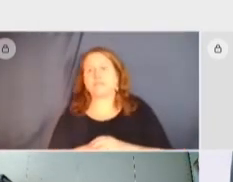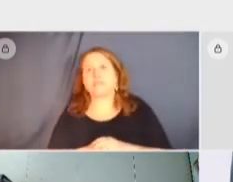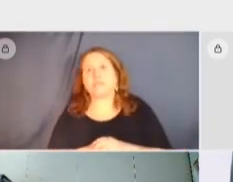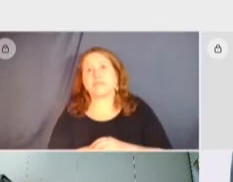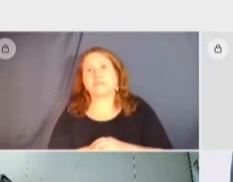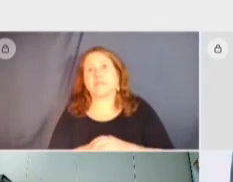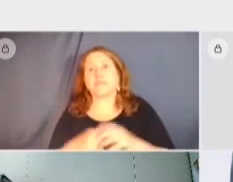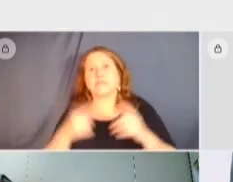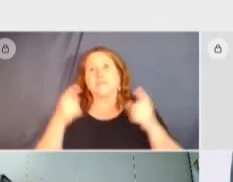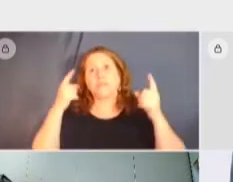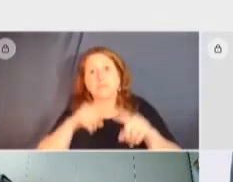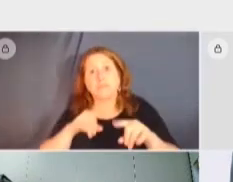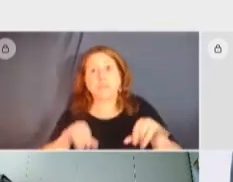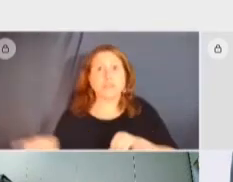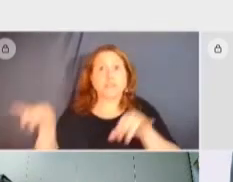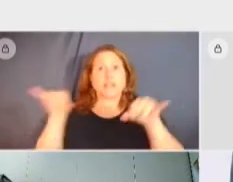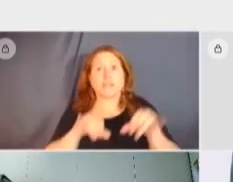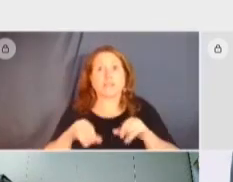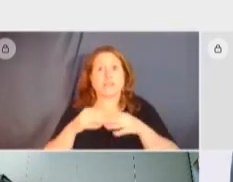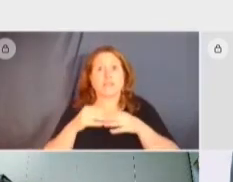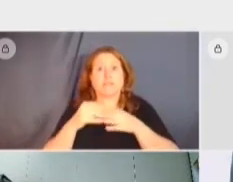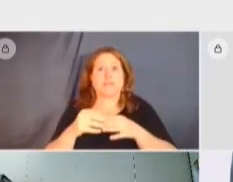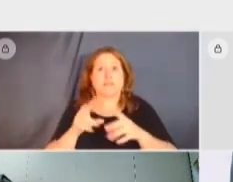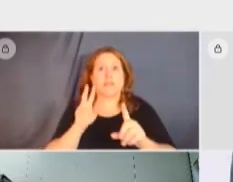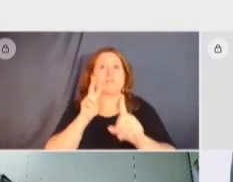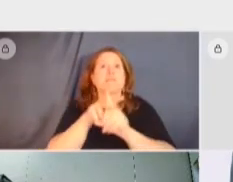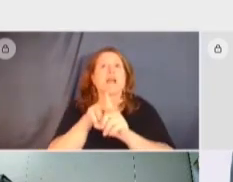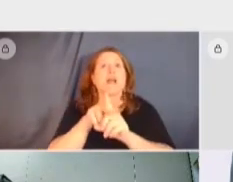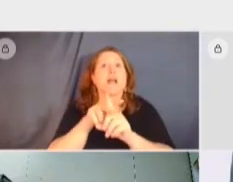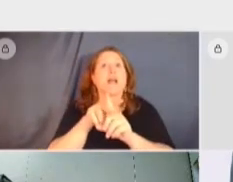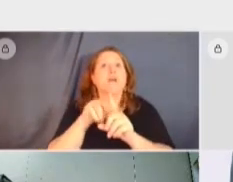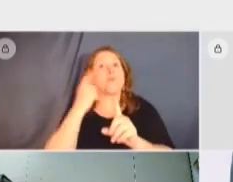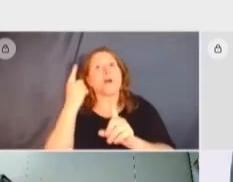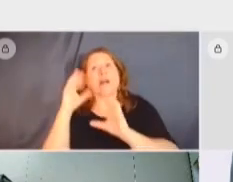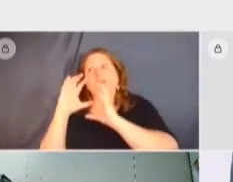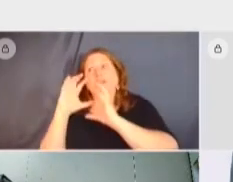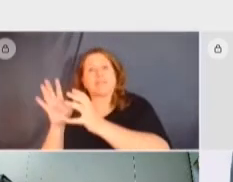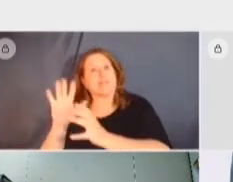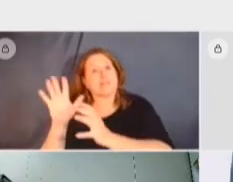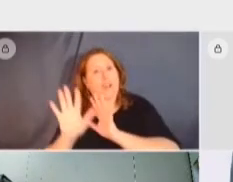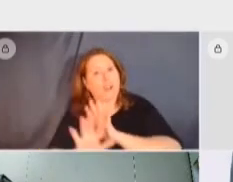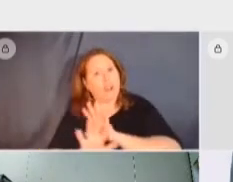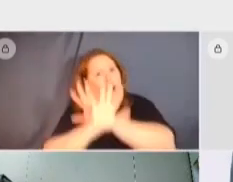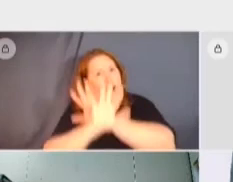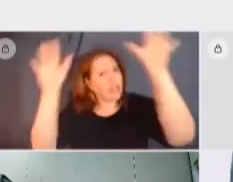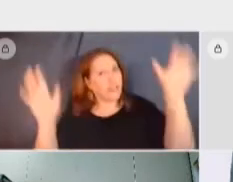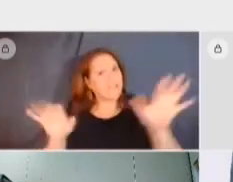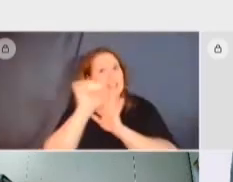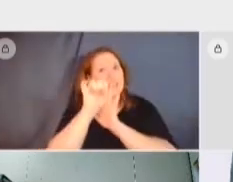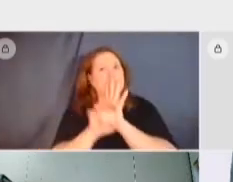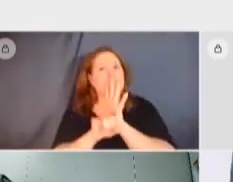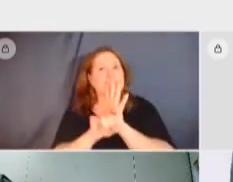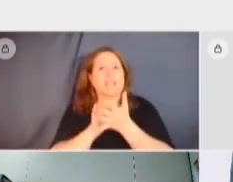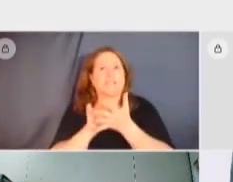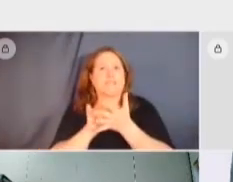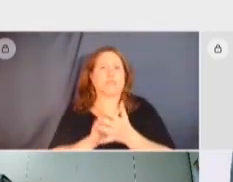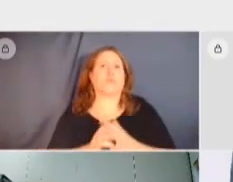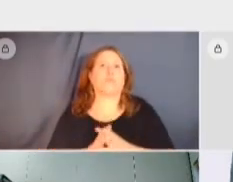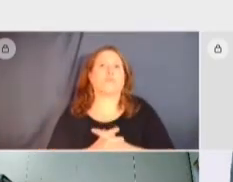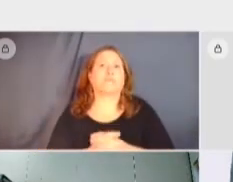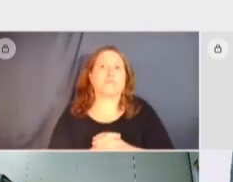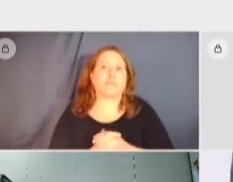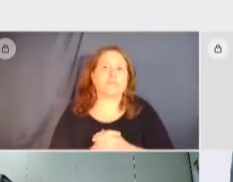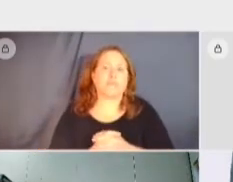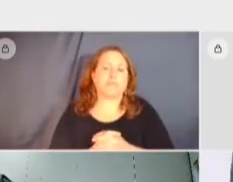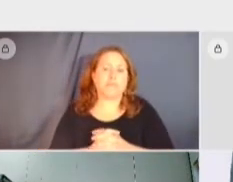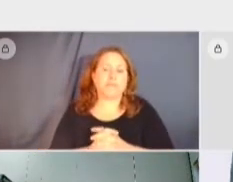state for purposes of signature matches as well as other purposes. But if we do have guidance, I think it'd be helpful to